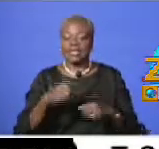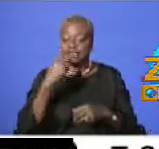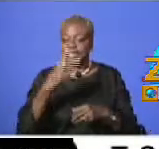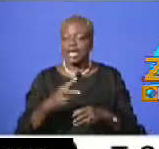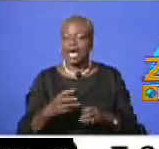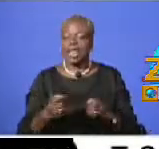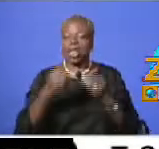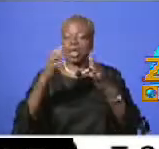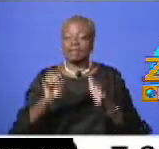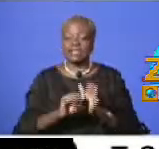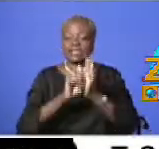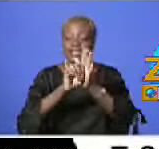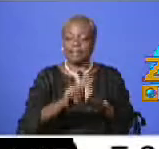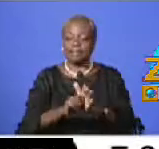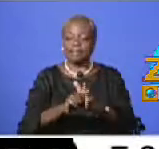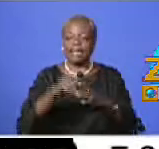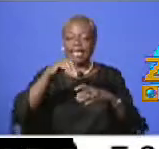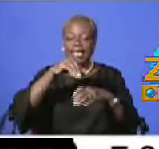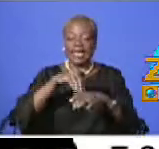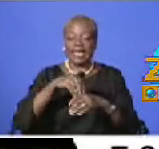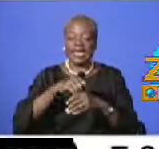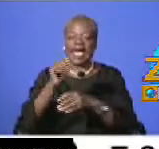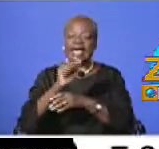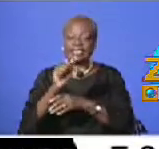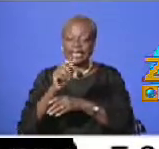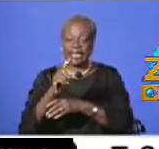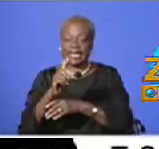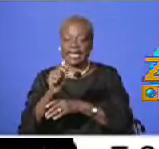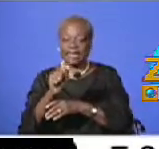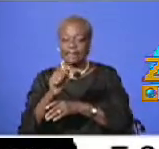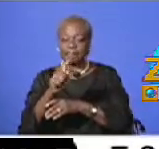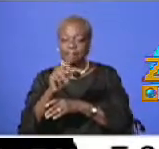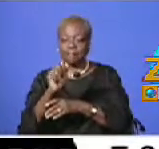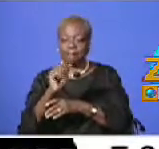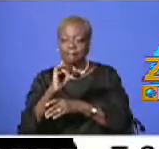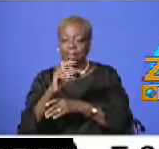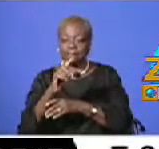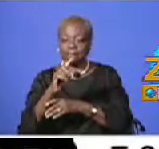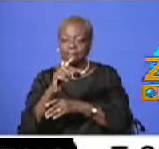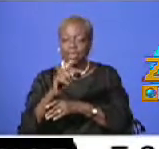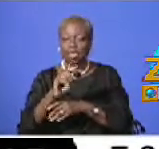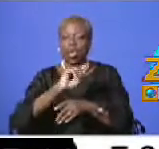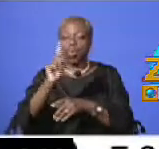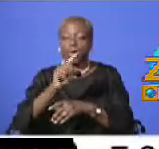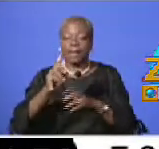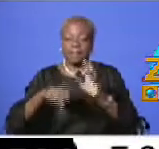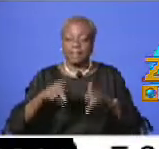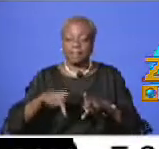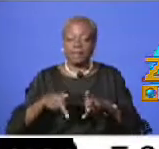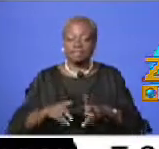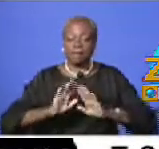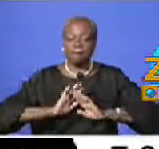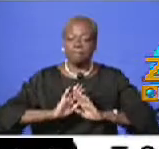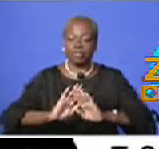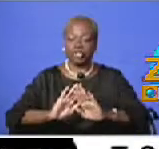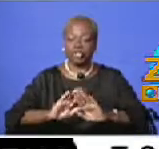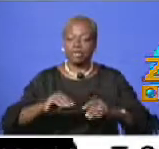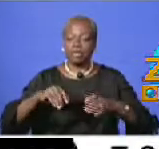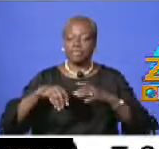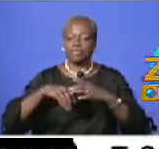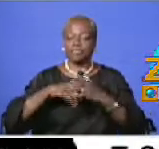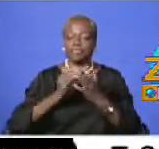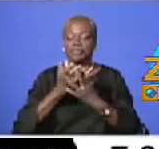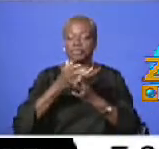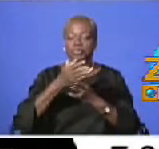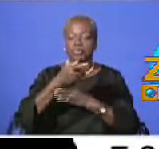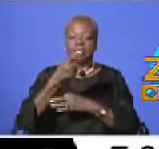Adelaide, throughout the island of New Providence, where people have taken a bulldozer and they just push through the red